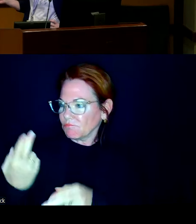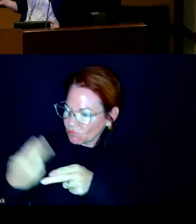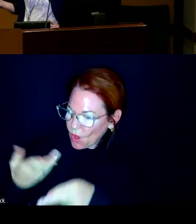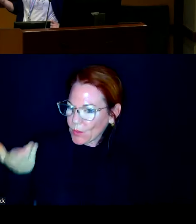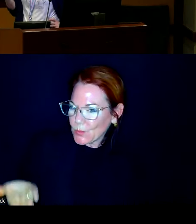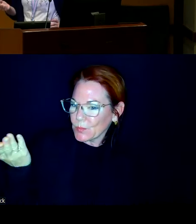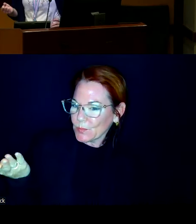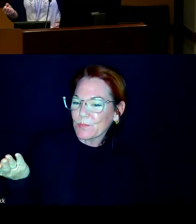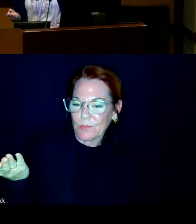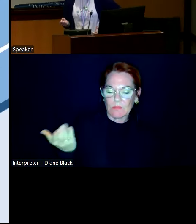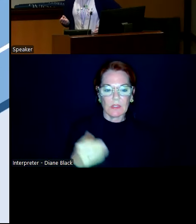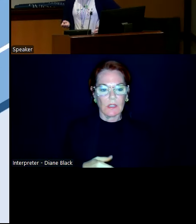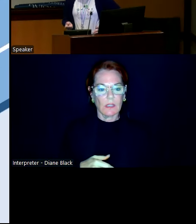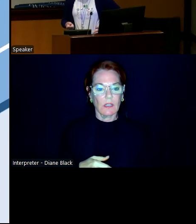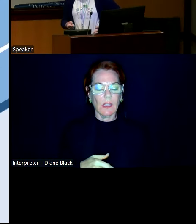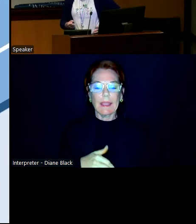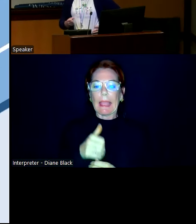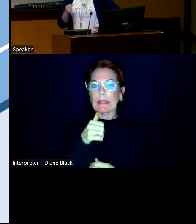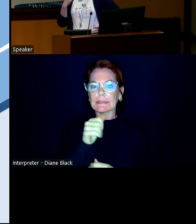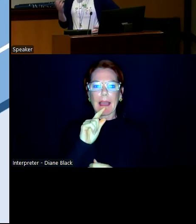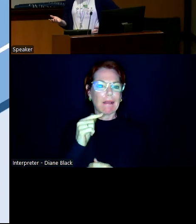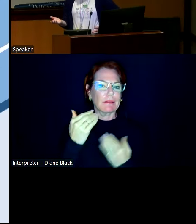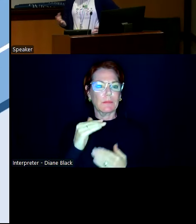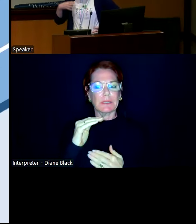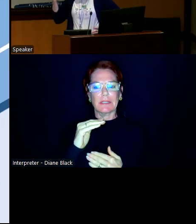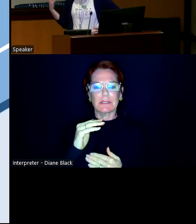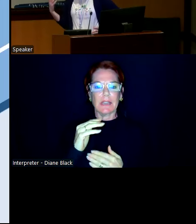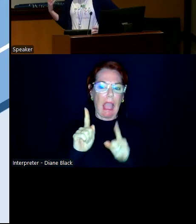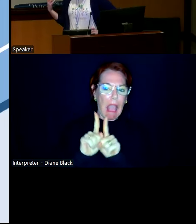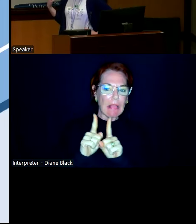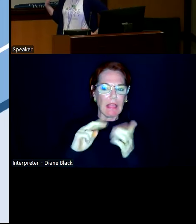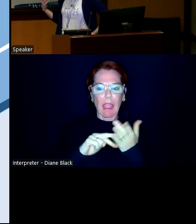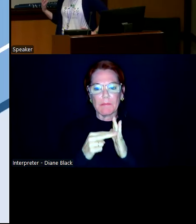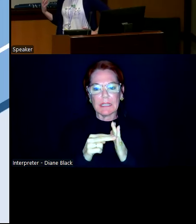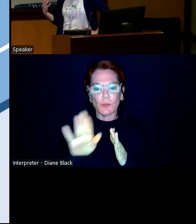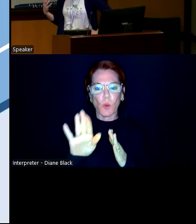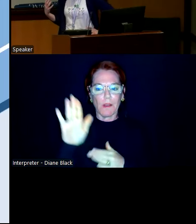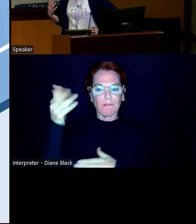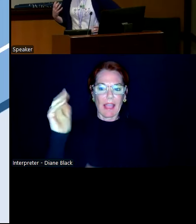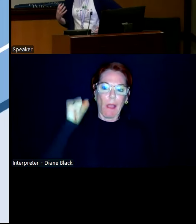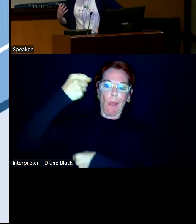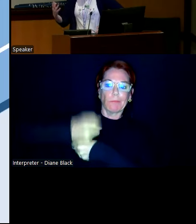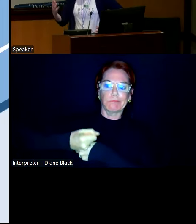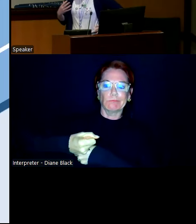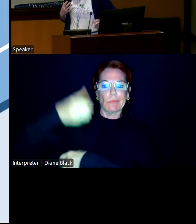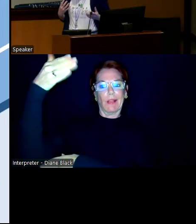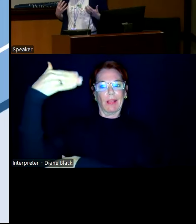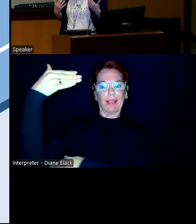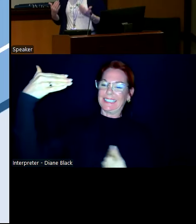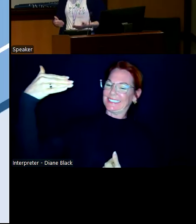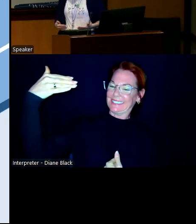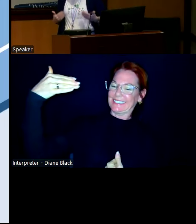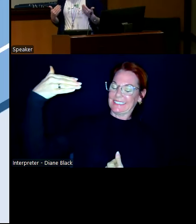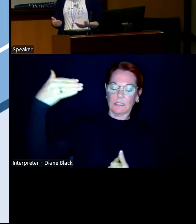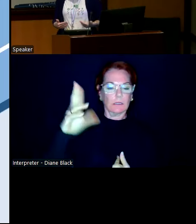It's more than hanging a flag to be an ally. I love a flag, I have it in my office, I'm a complete hypocrite. But I think